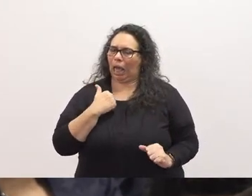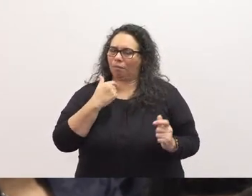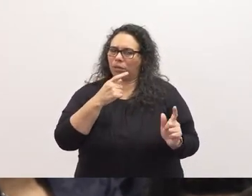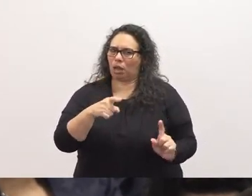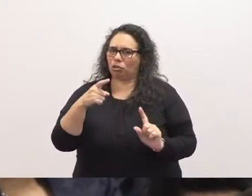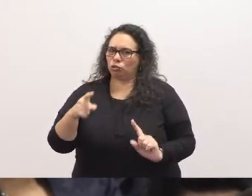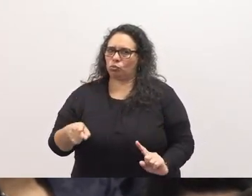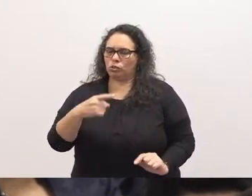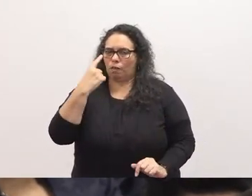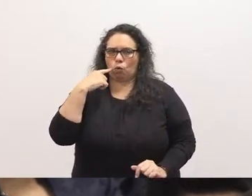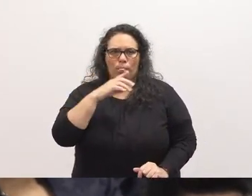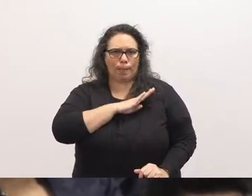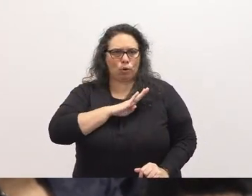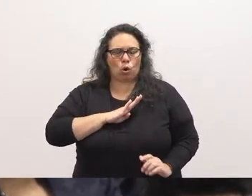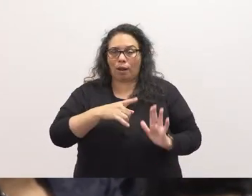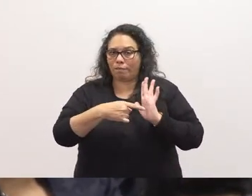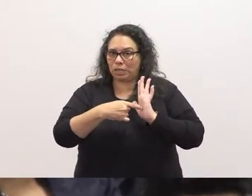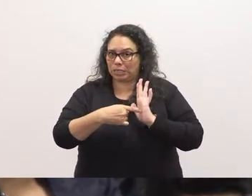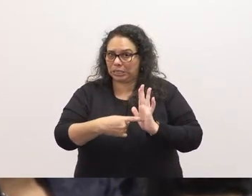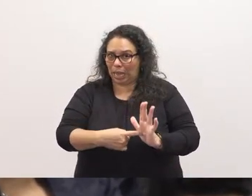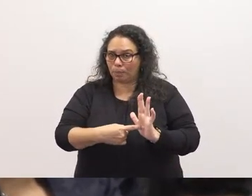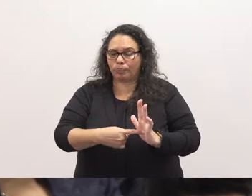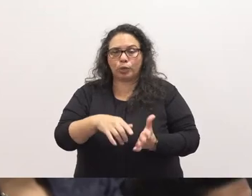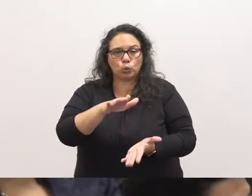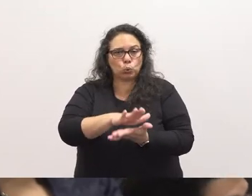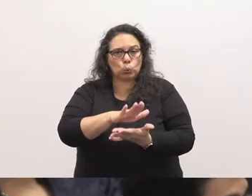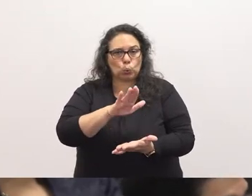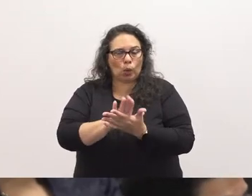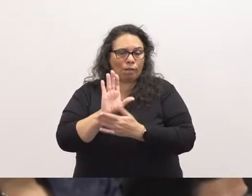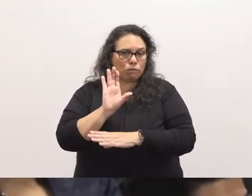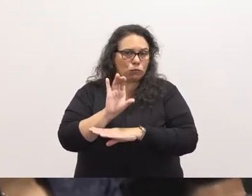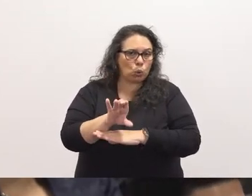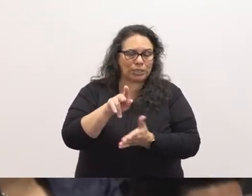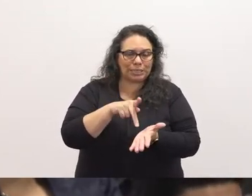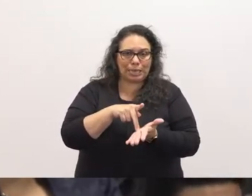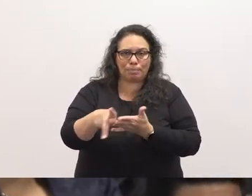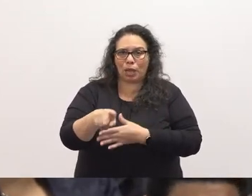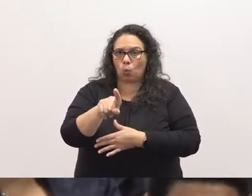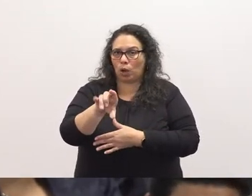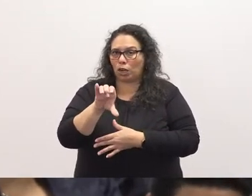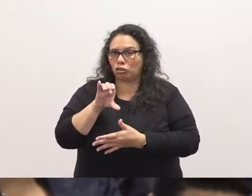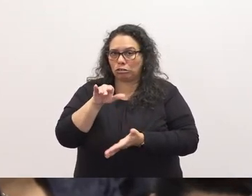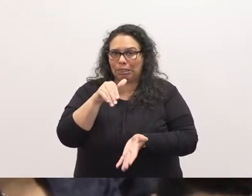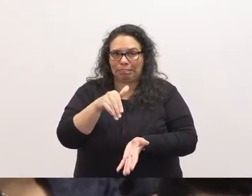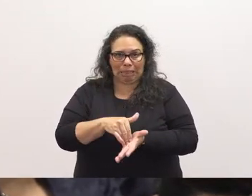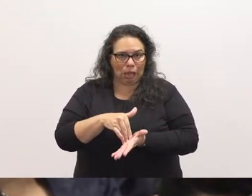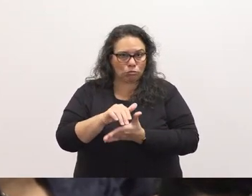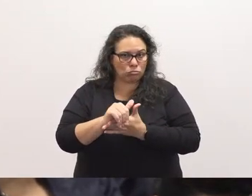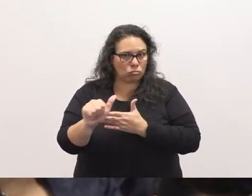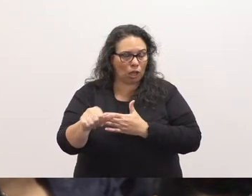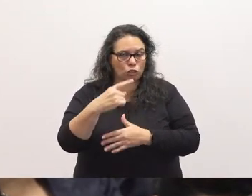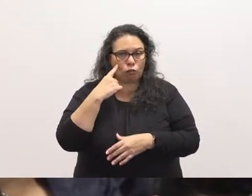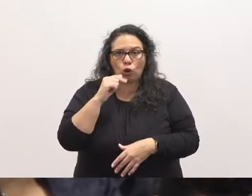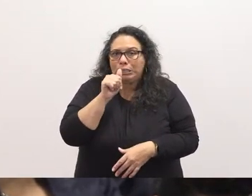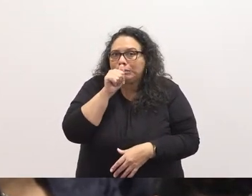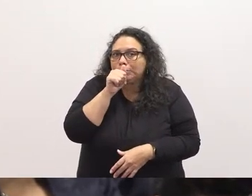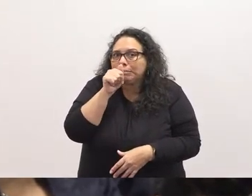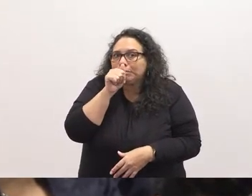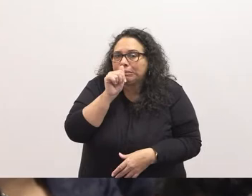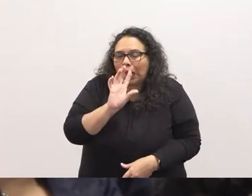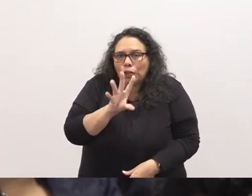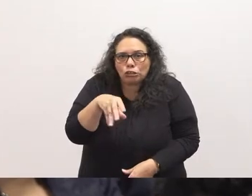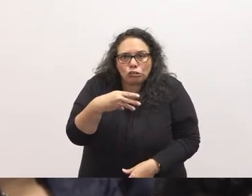to the board. For example, there was a school that was forced to pay $100,000 for a secret